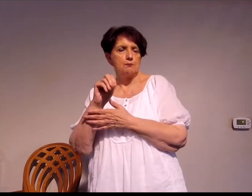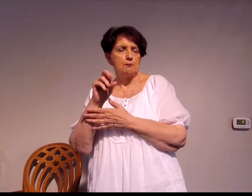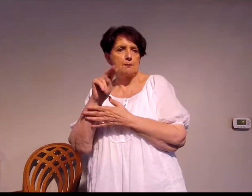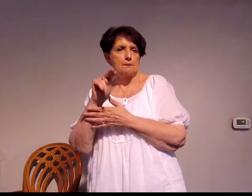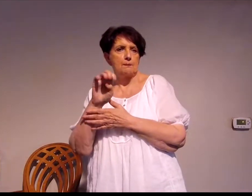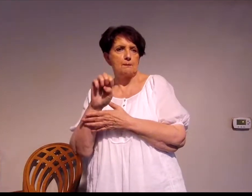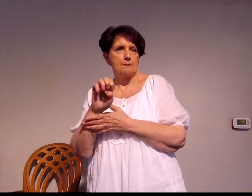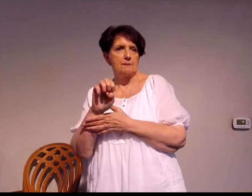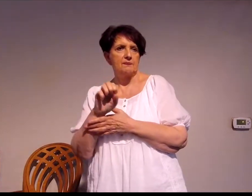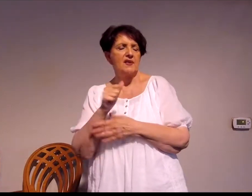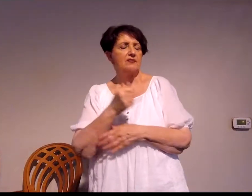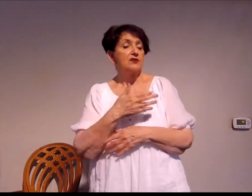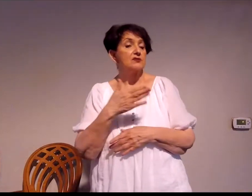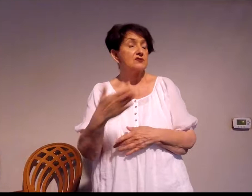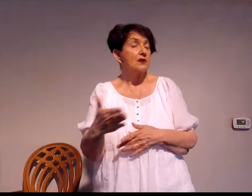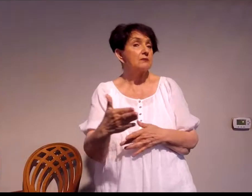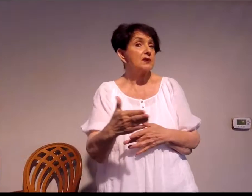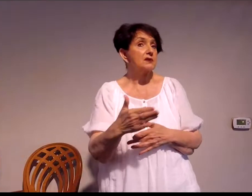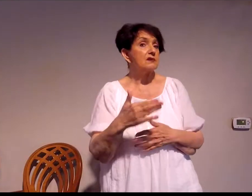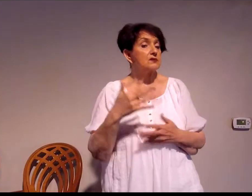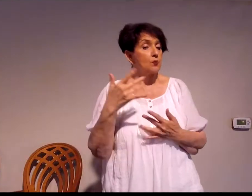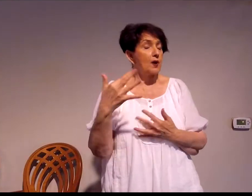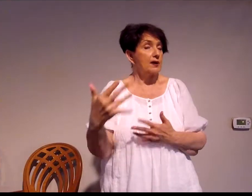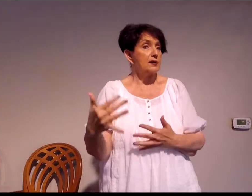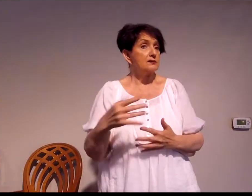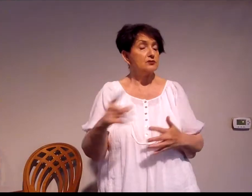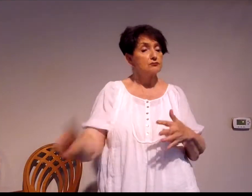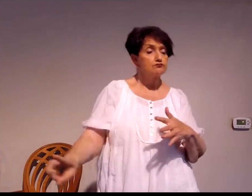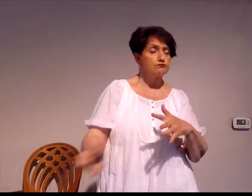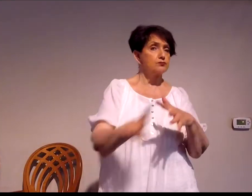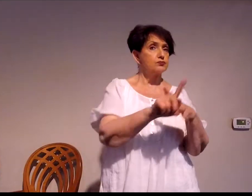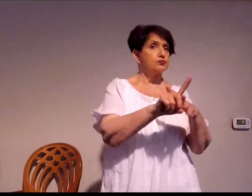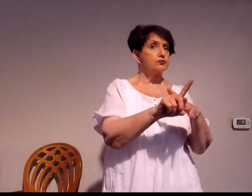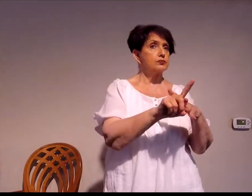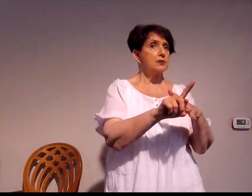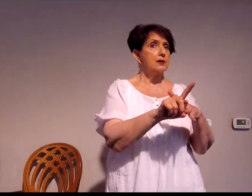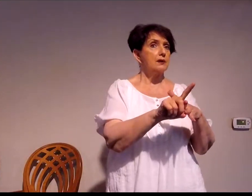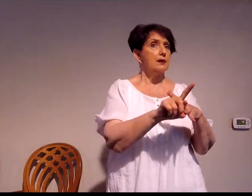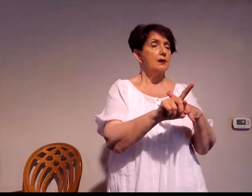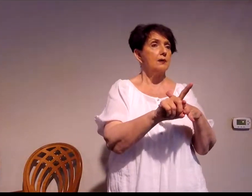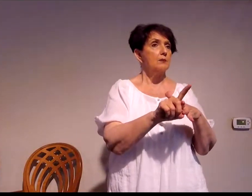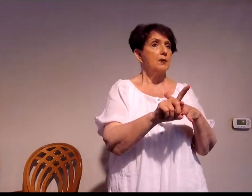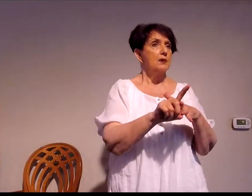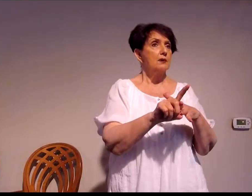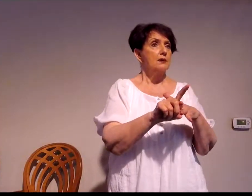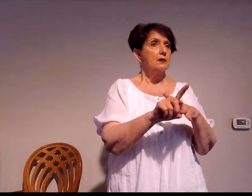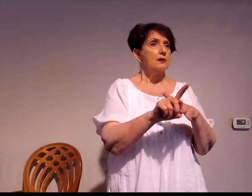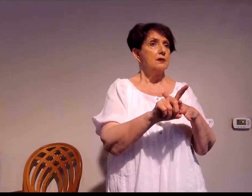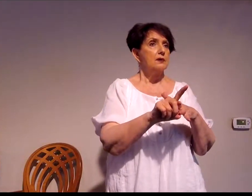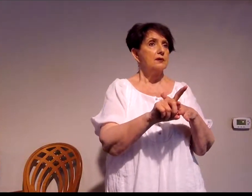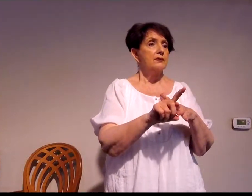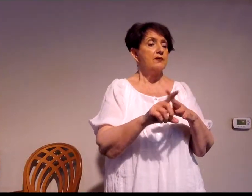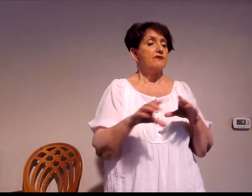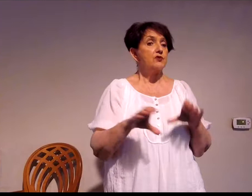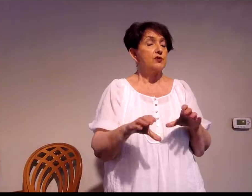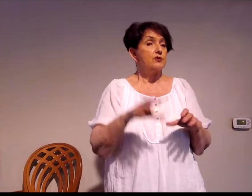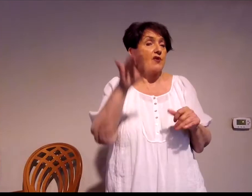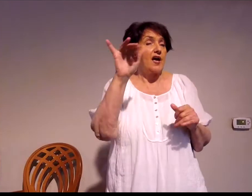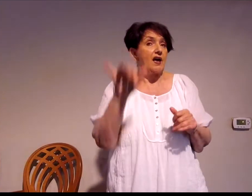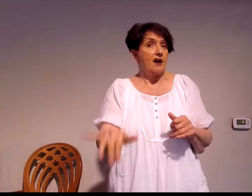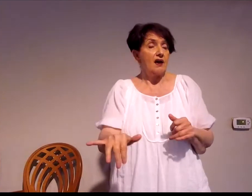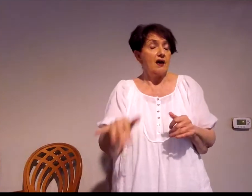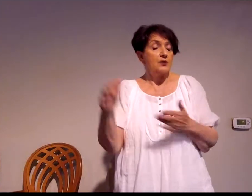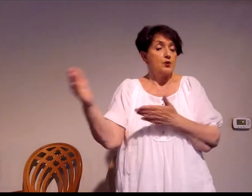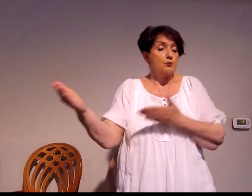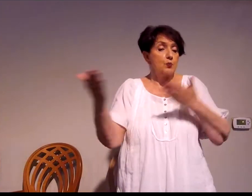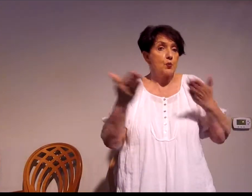recognition to spring into being. And by doing that, we bring with it